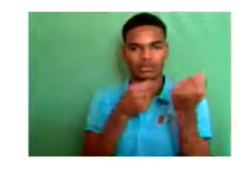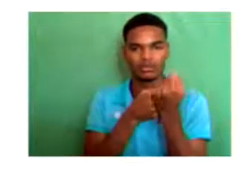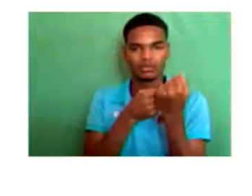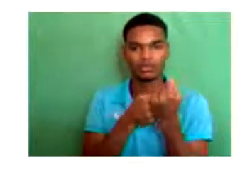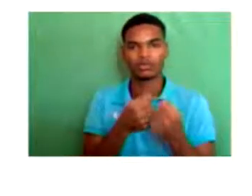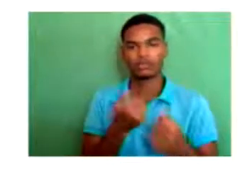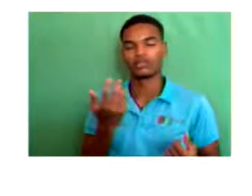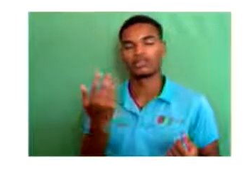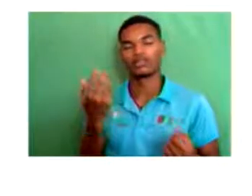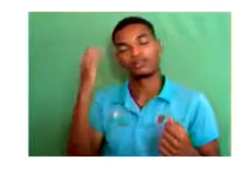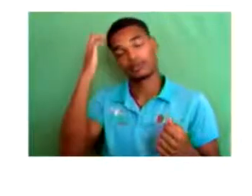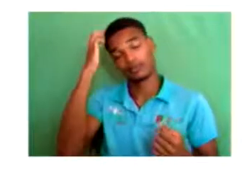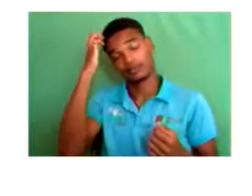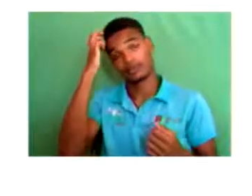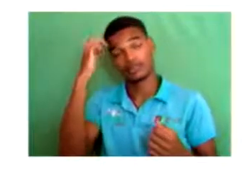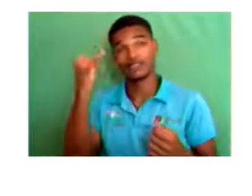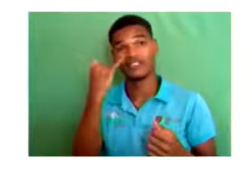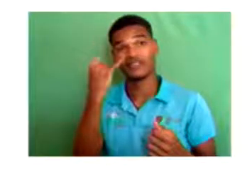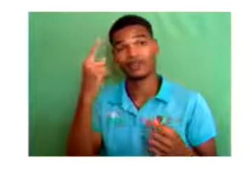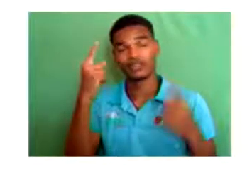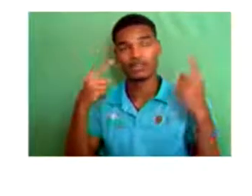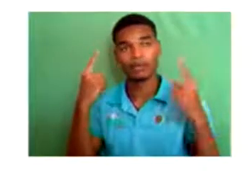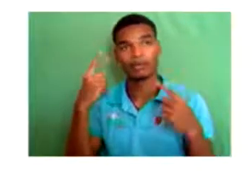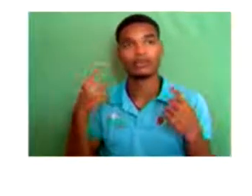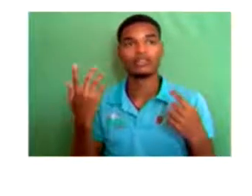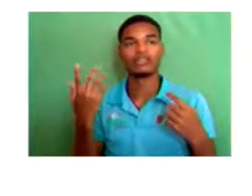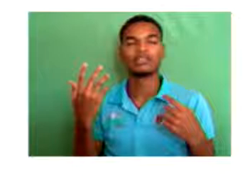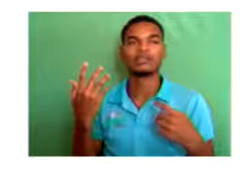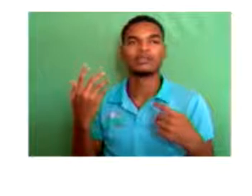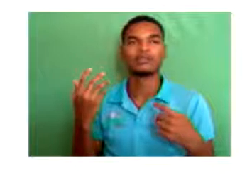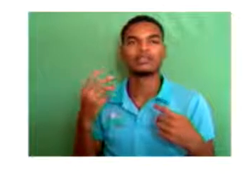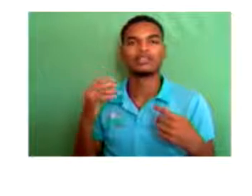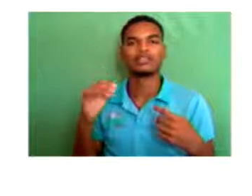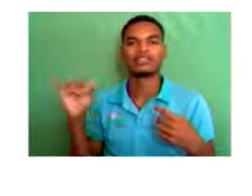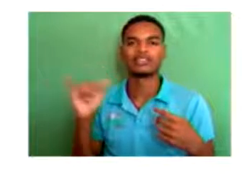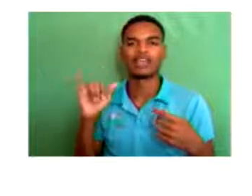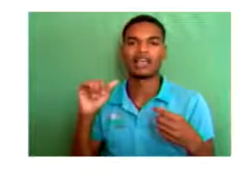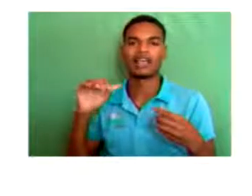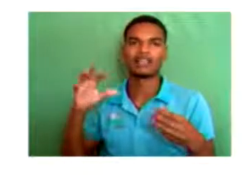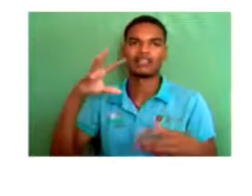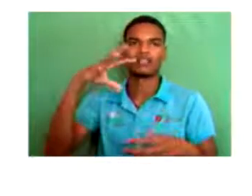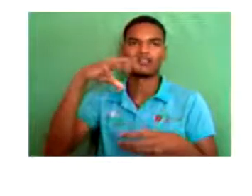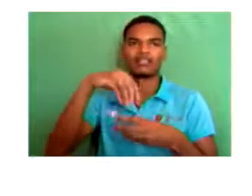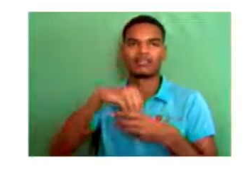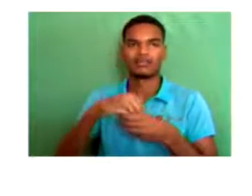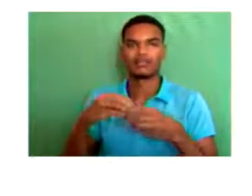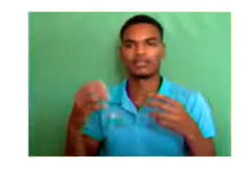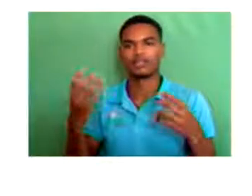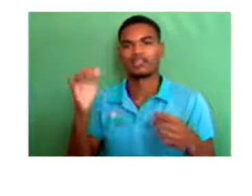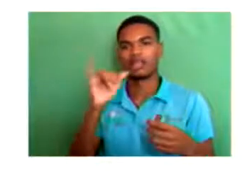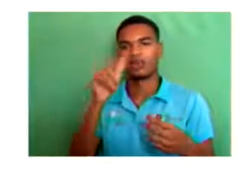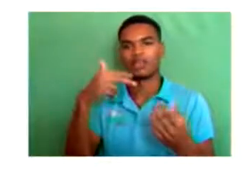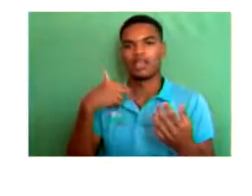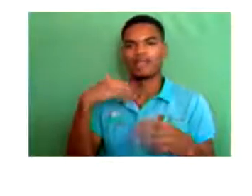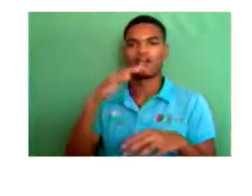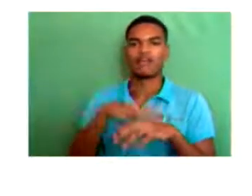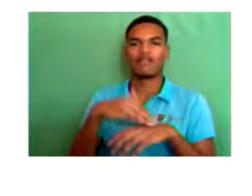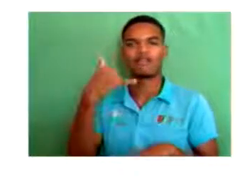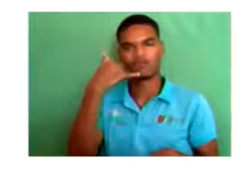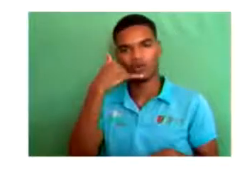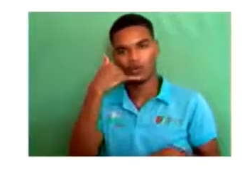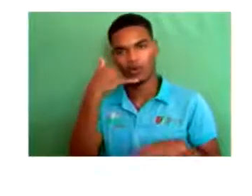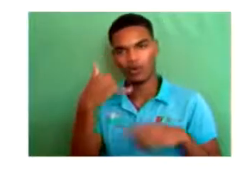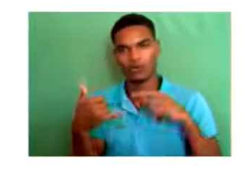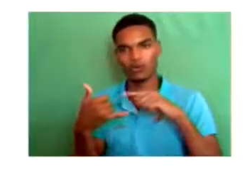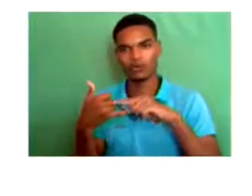support. If you think about it, it's kind of a fusion between what you might have on a mobile app, Android or iPhone. Well, that